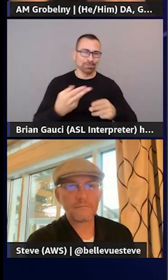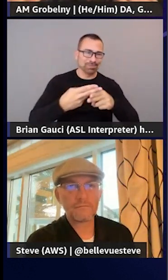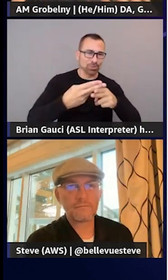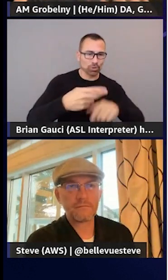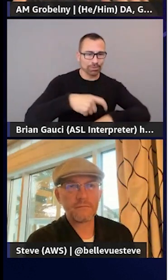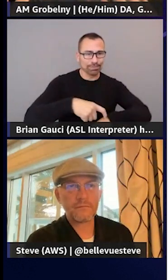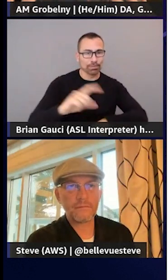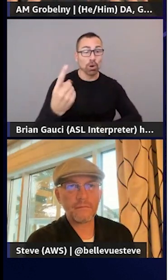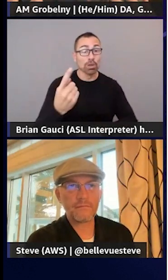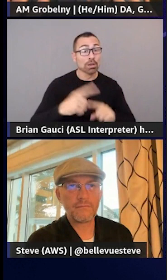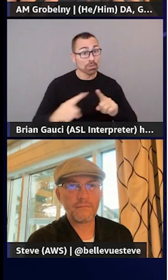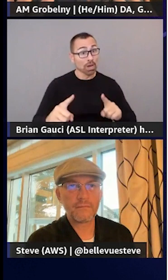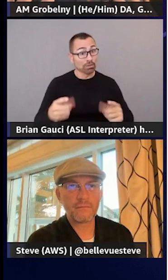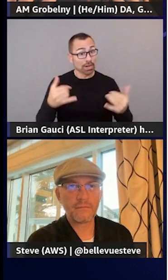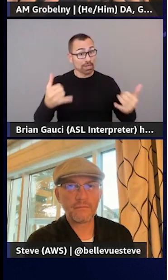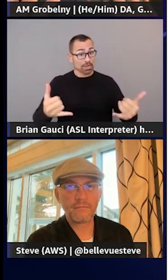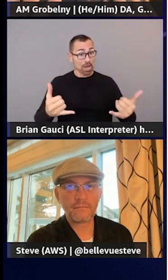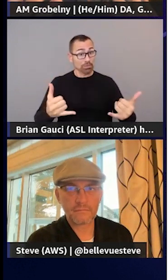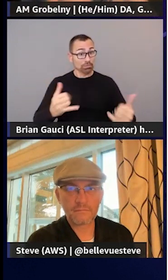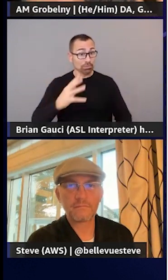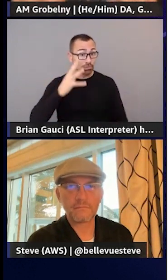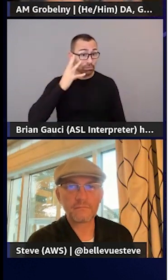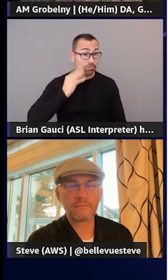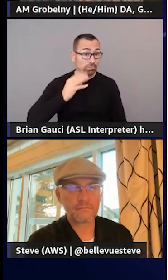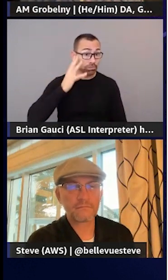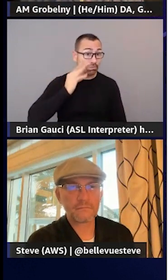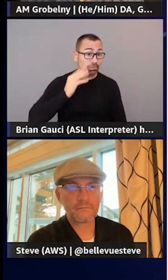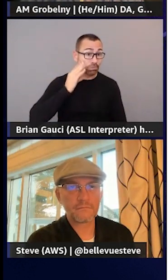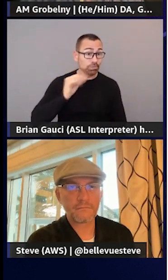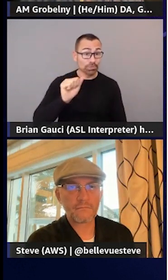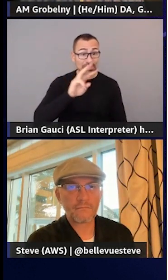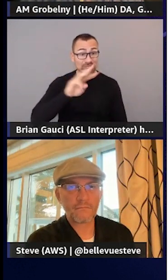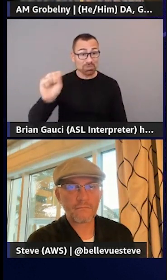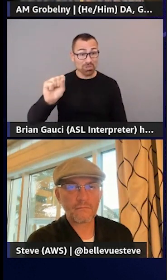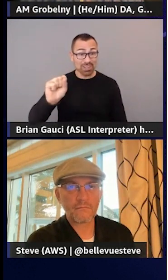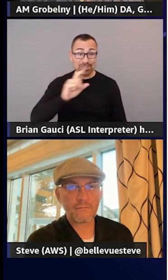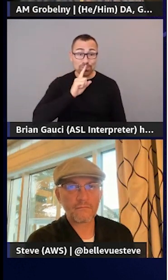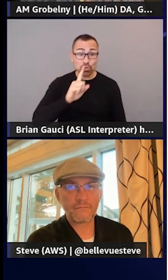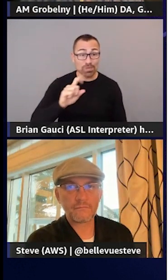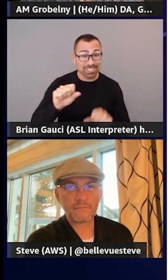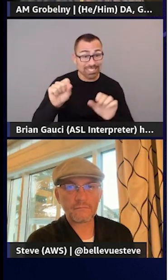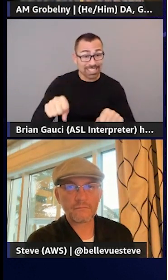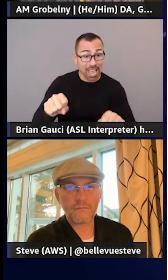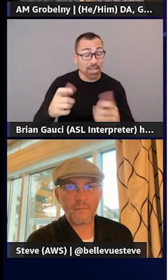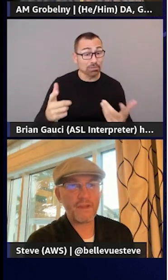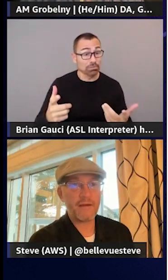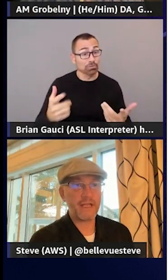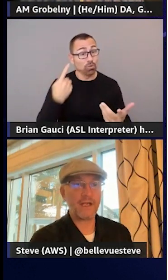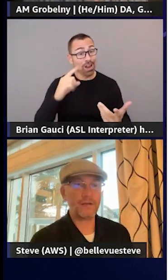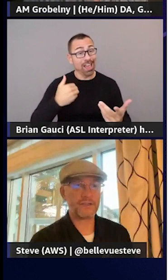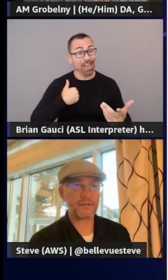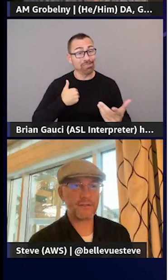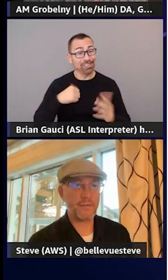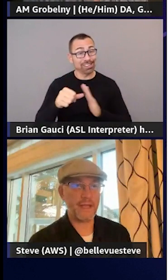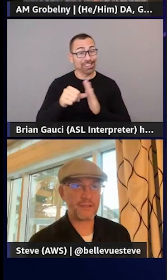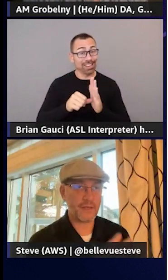you truly experience all of the things that you would in a regular AWS account. Without any cost to me. So I can go